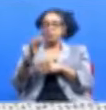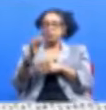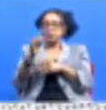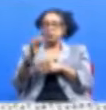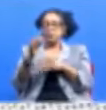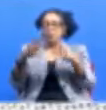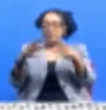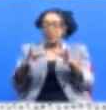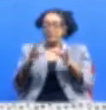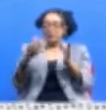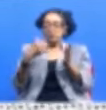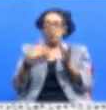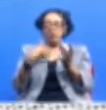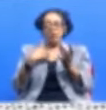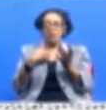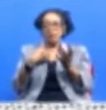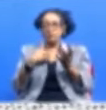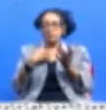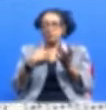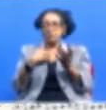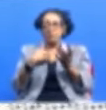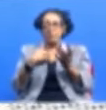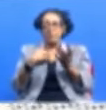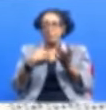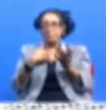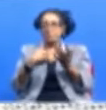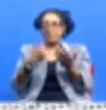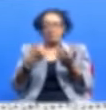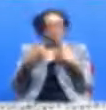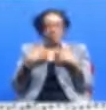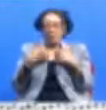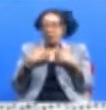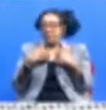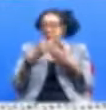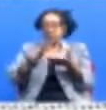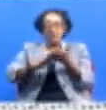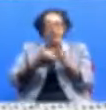kwa hii pamile tuko na ate mimi